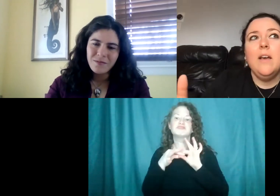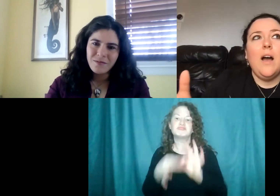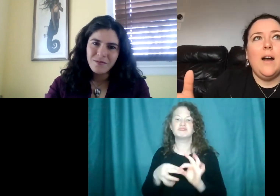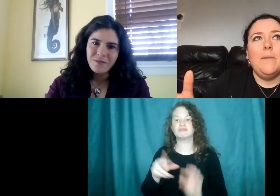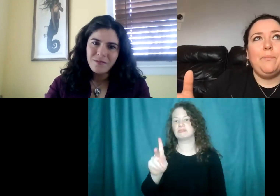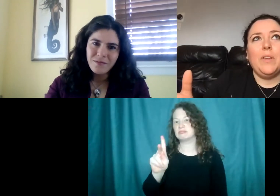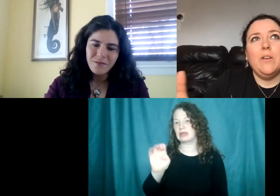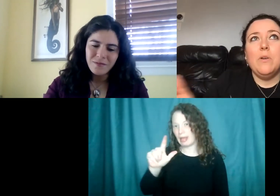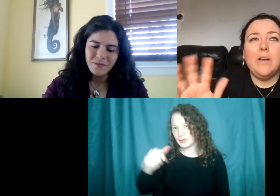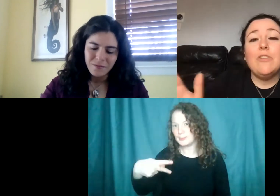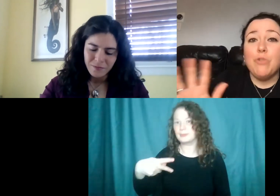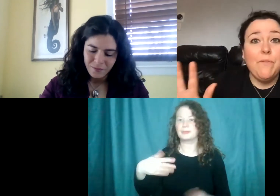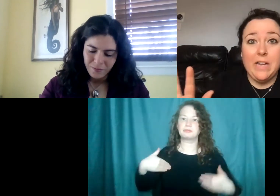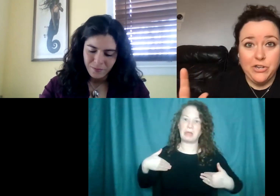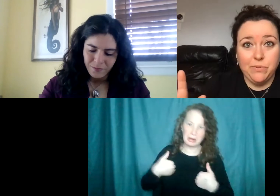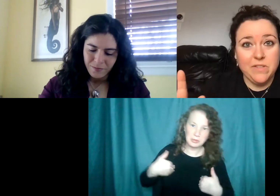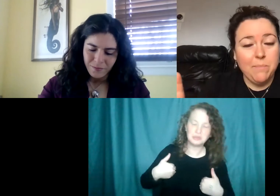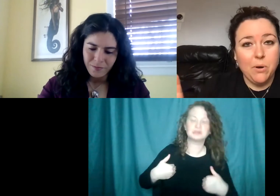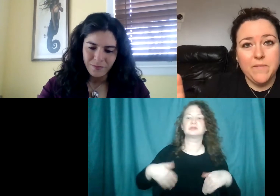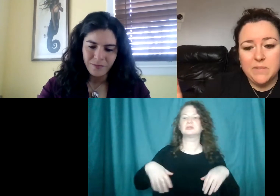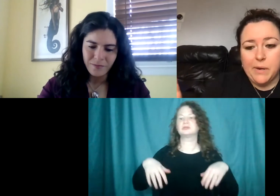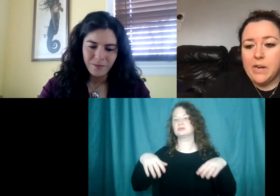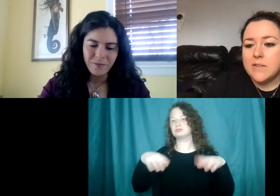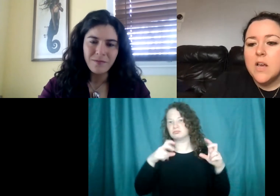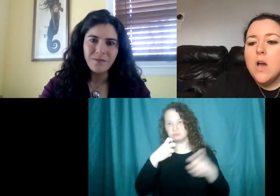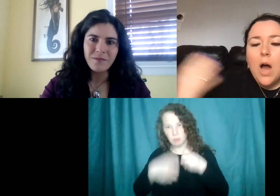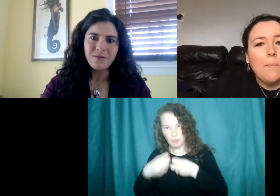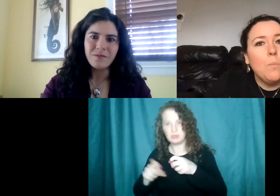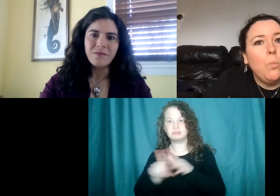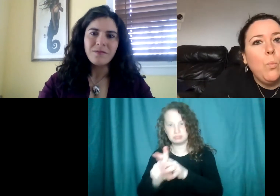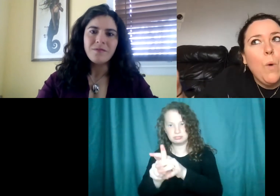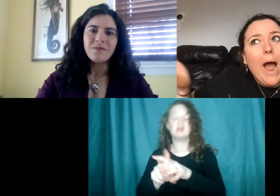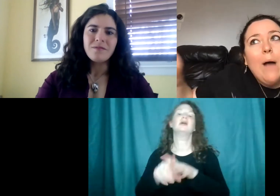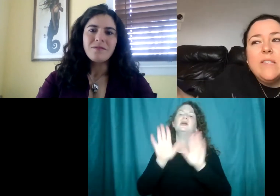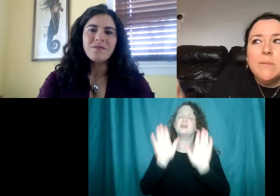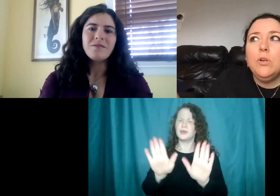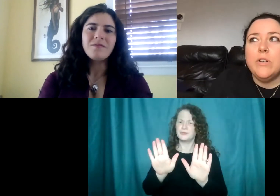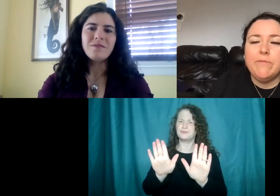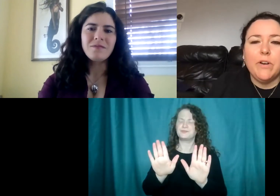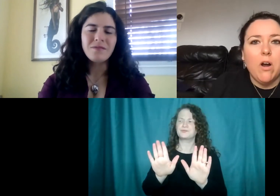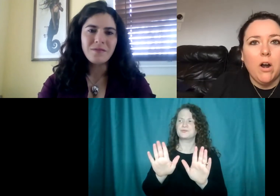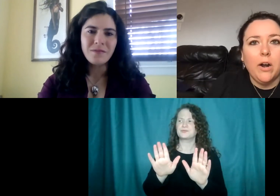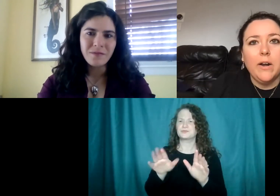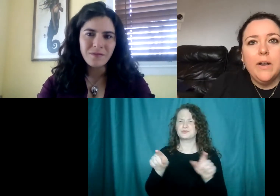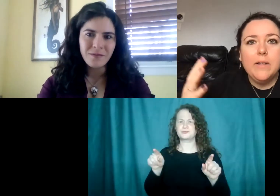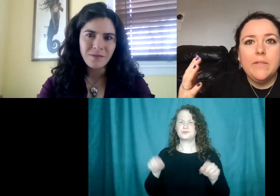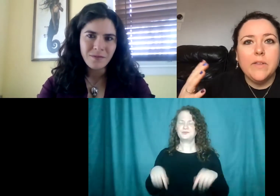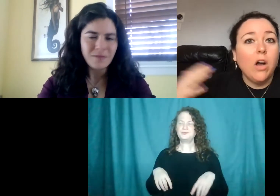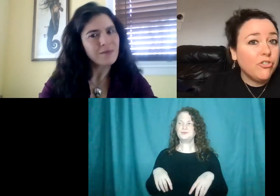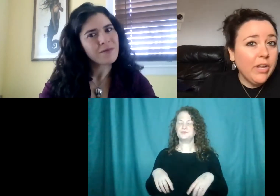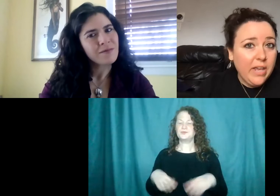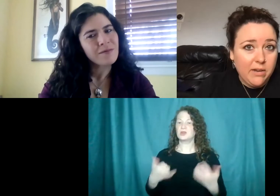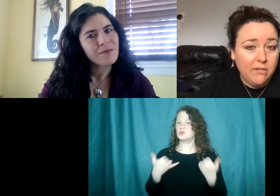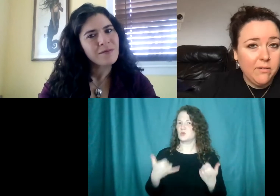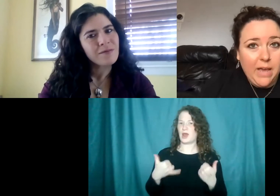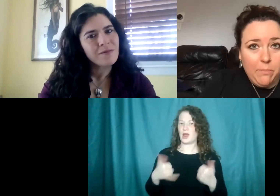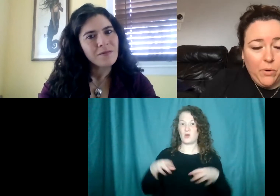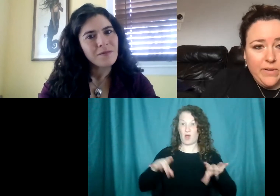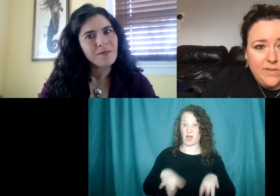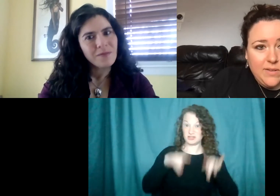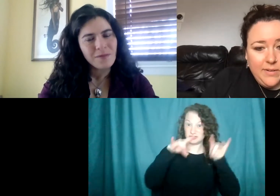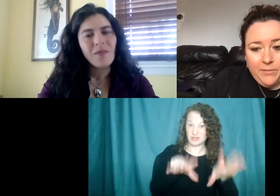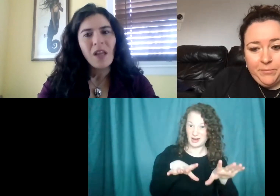and trophic issues that both have experienced. How similar or different are the Australian